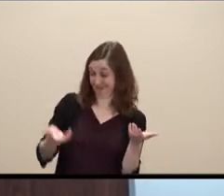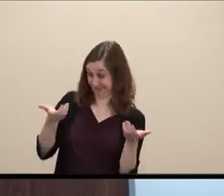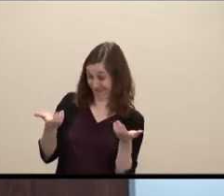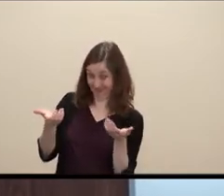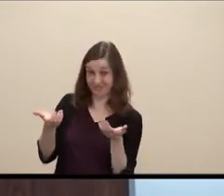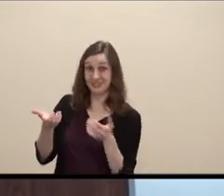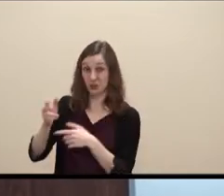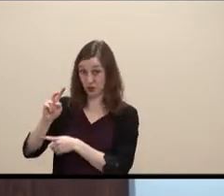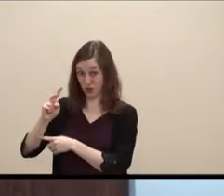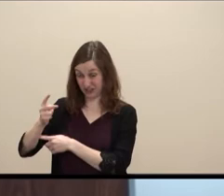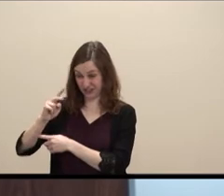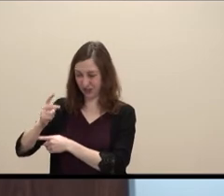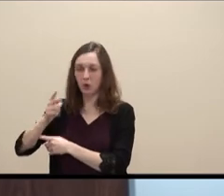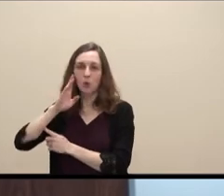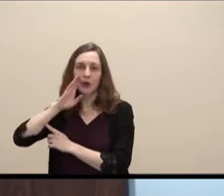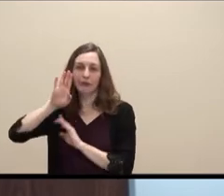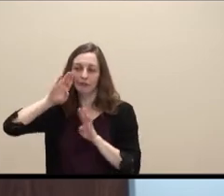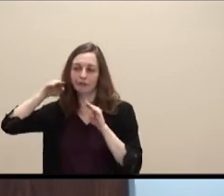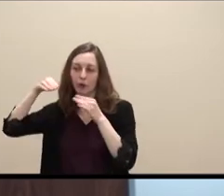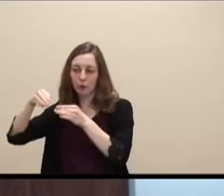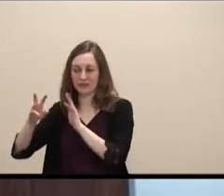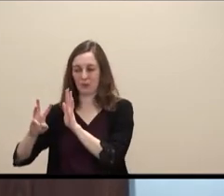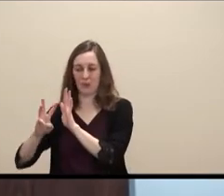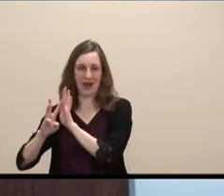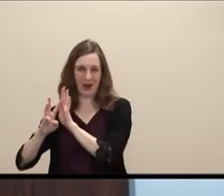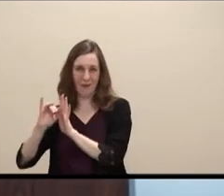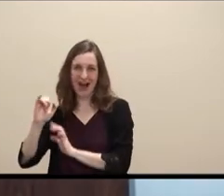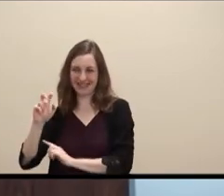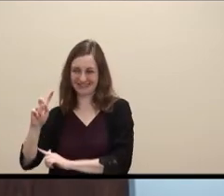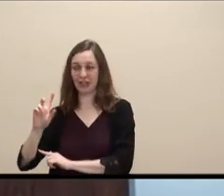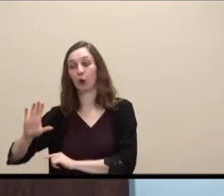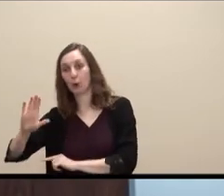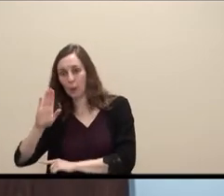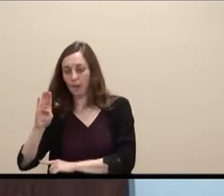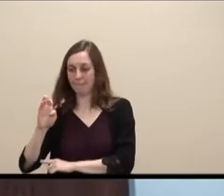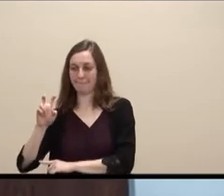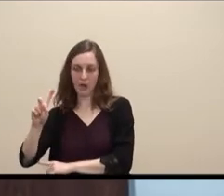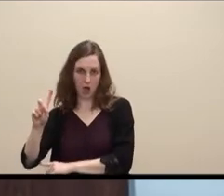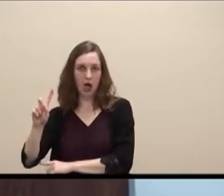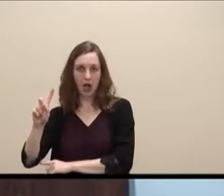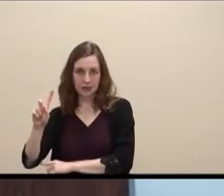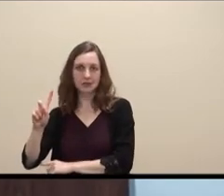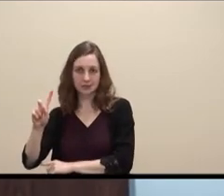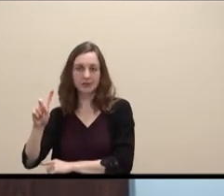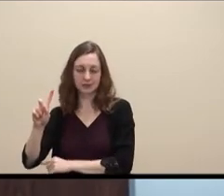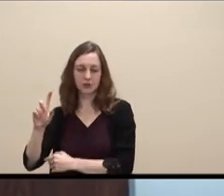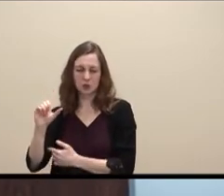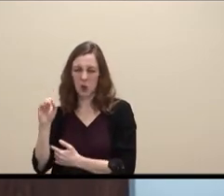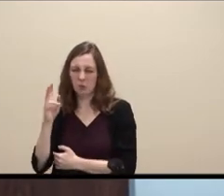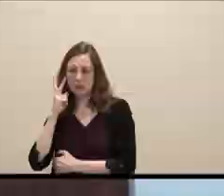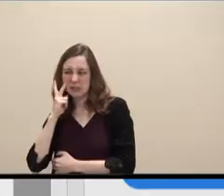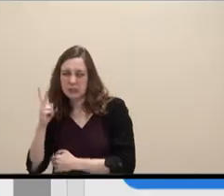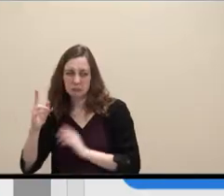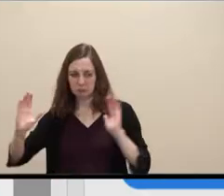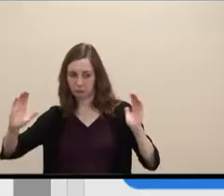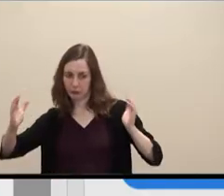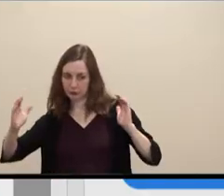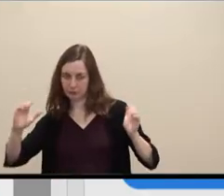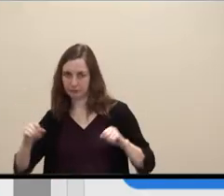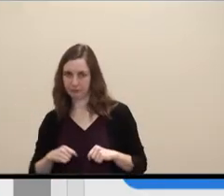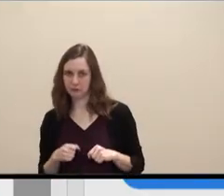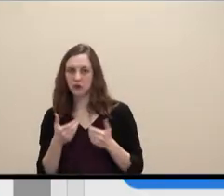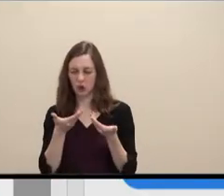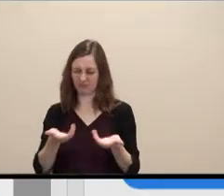bond capacity and your outstanding debt summary to see where we are there. So if you'll look